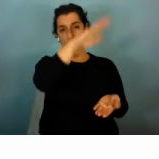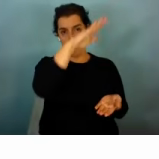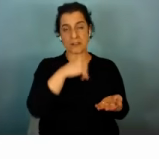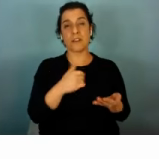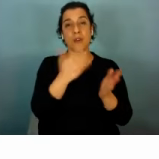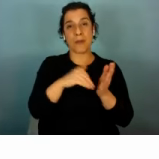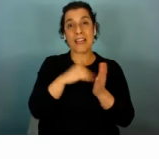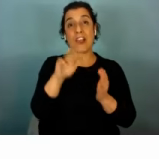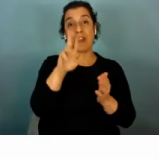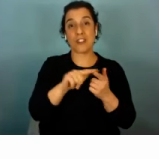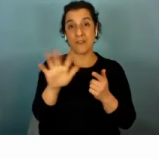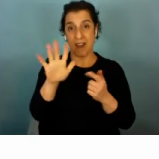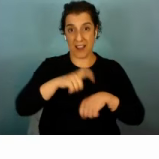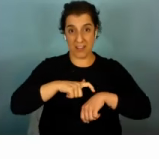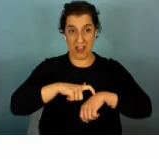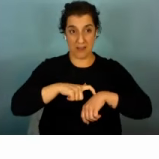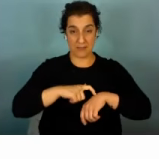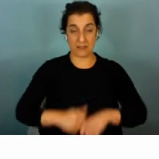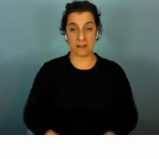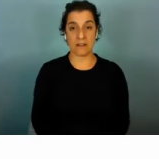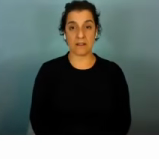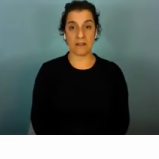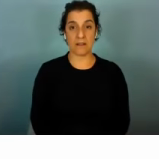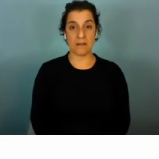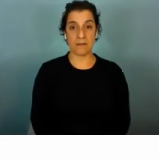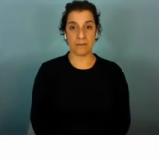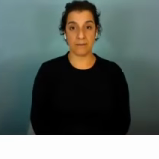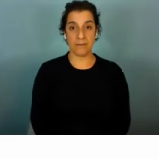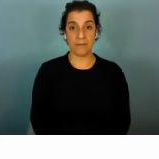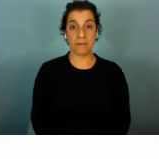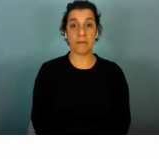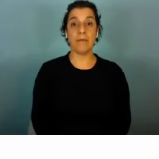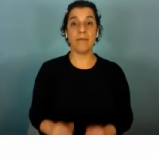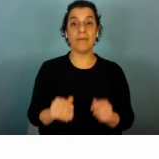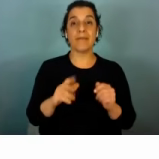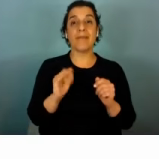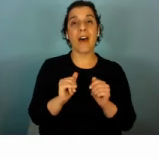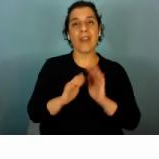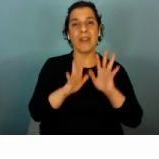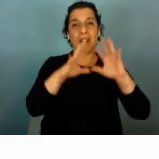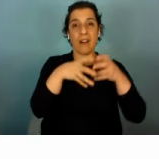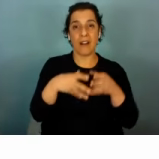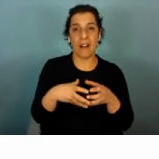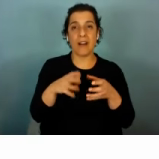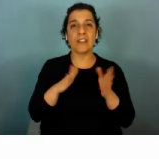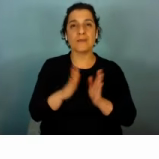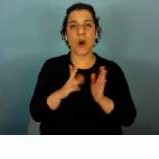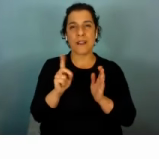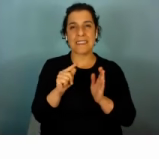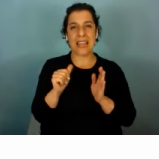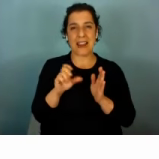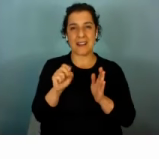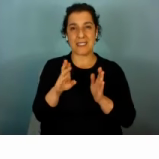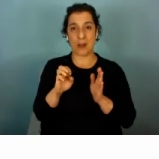5 times. And the smaller data subset that we took for this